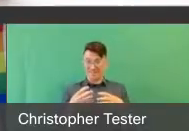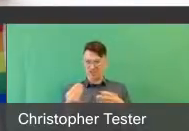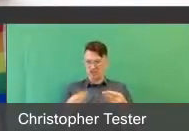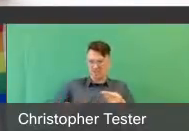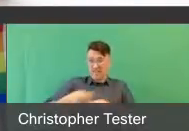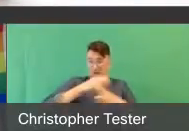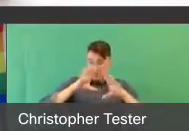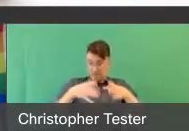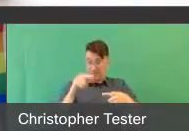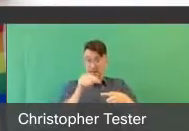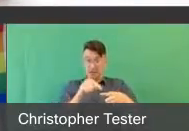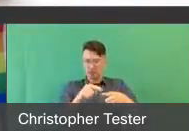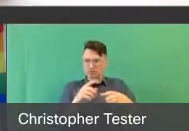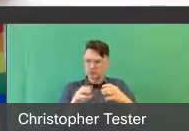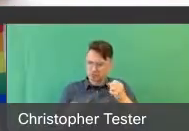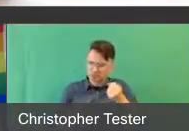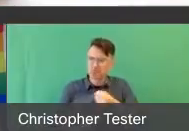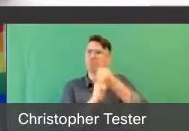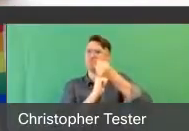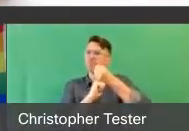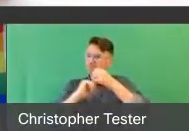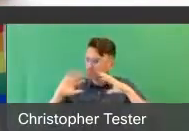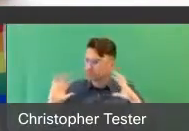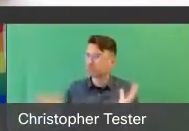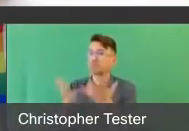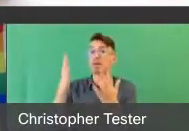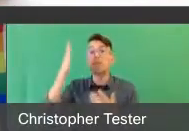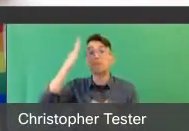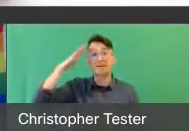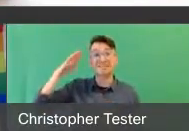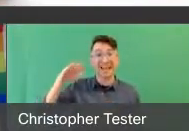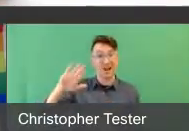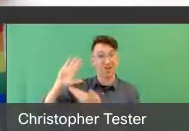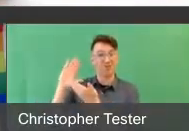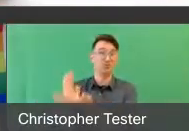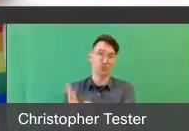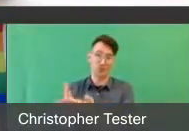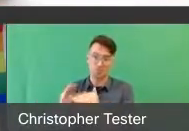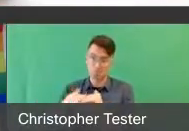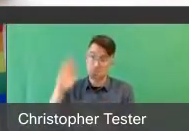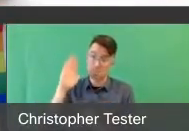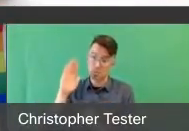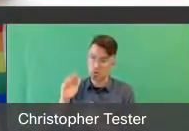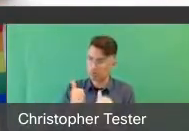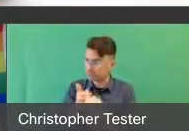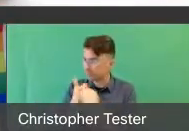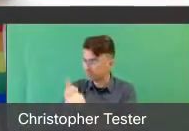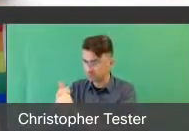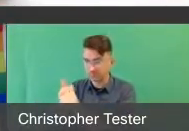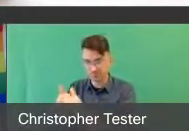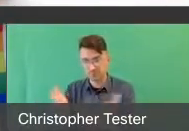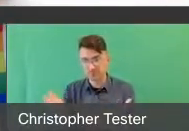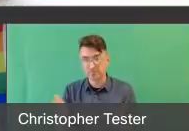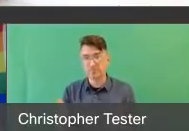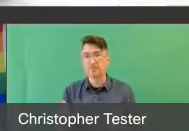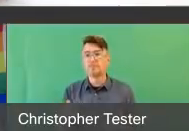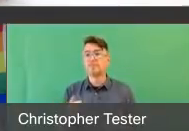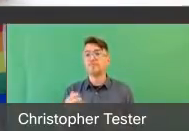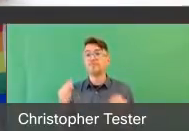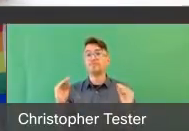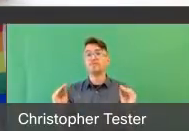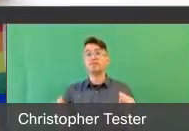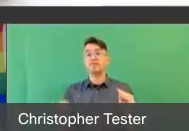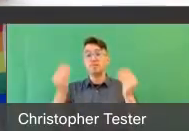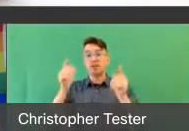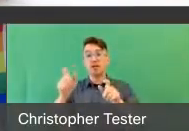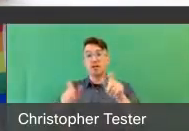the pandemic is also important. Young people reaching out to elderly people can help building up